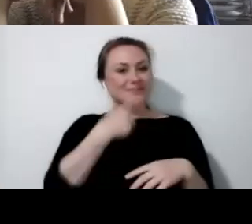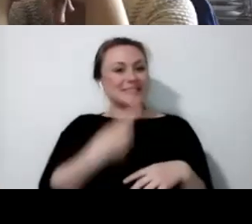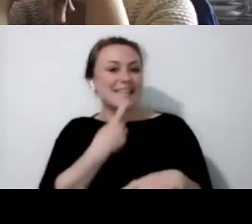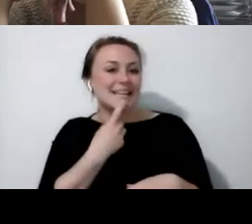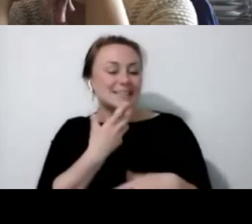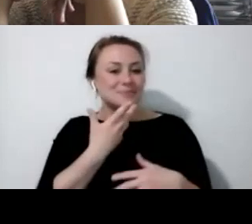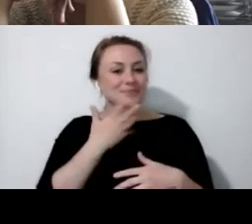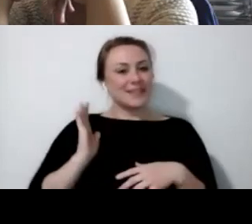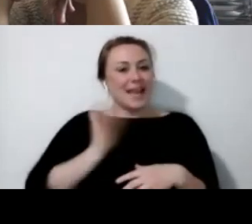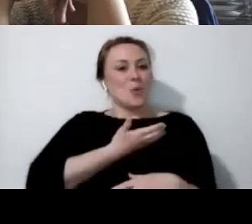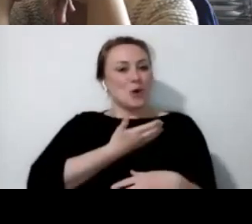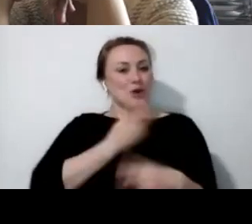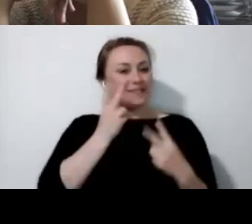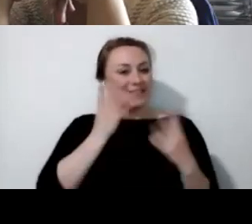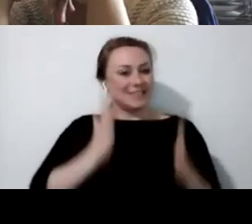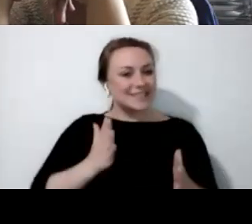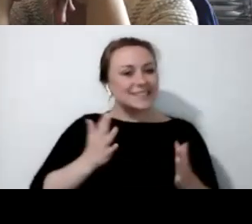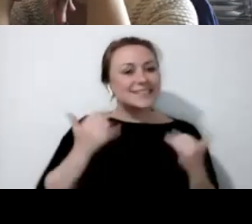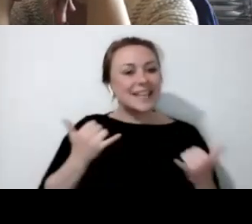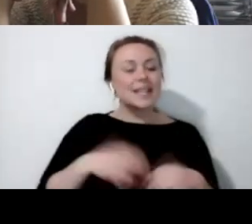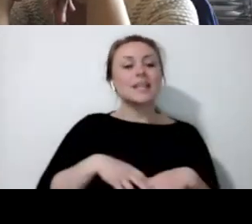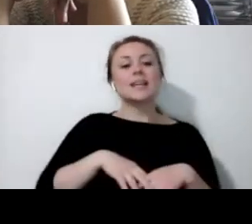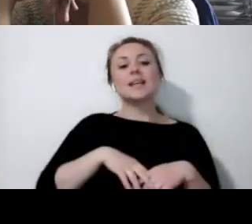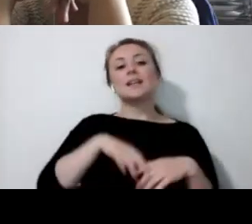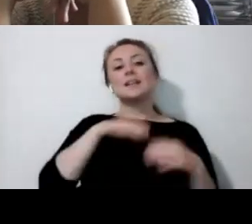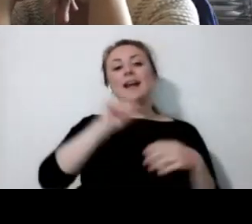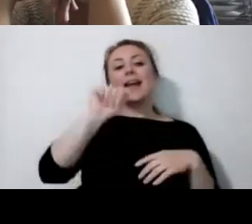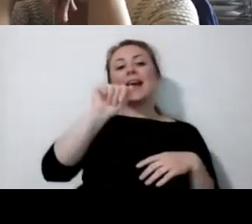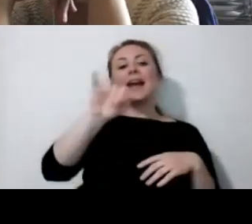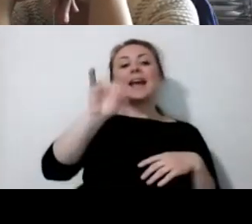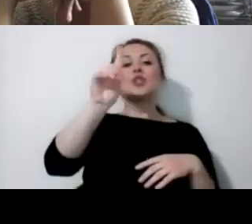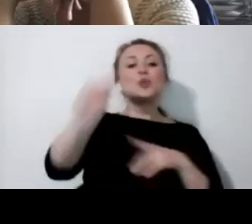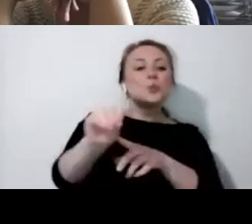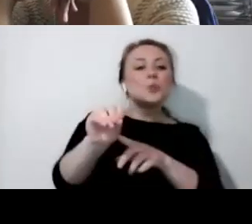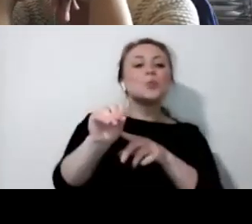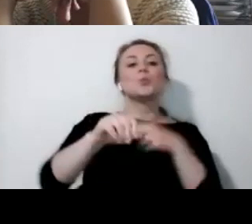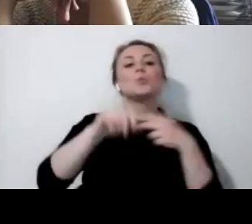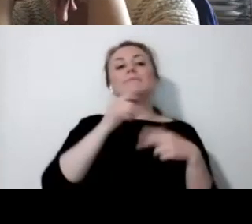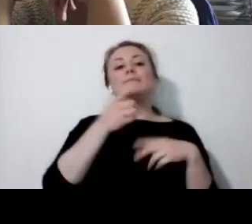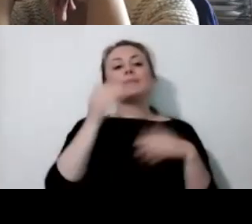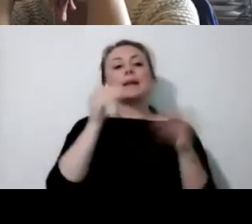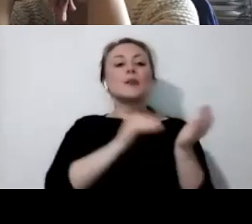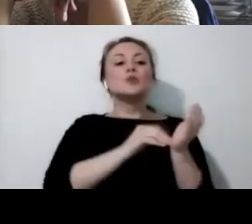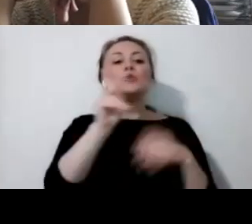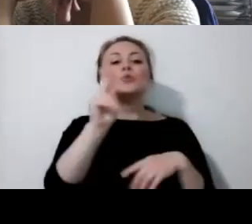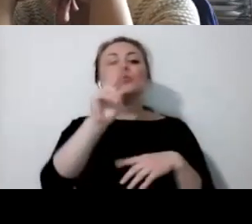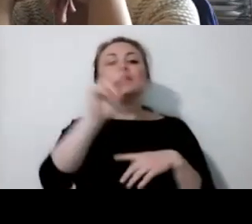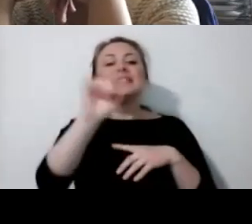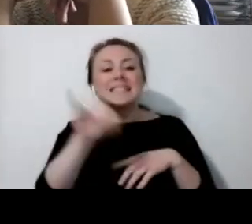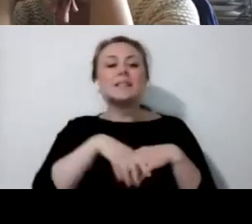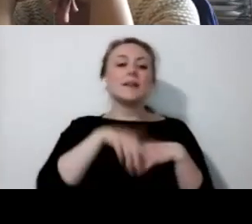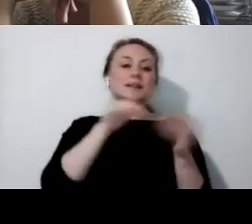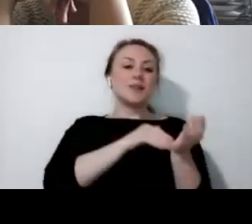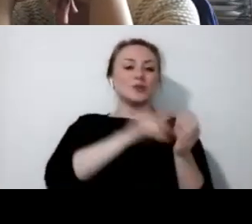Dr. Alfred Adu, we have Dr. Kuzi, we have Dr. Vega,